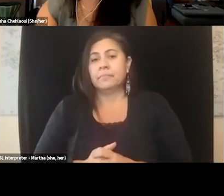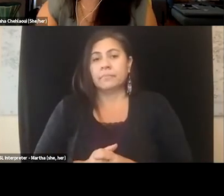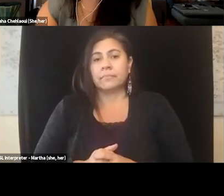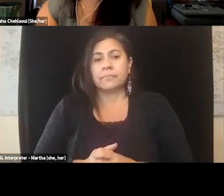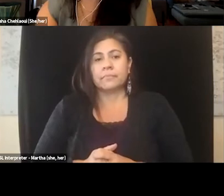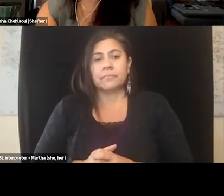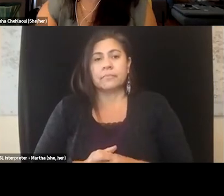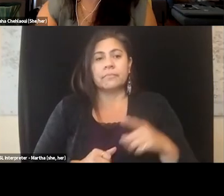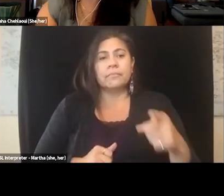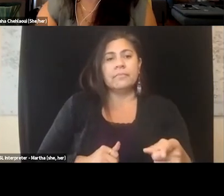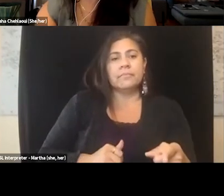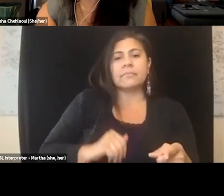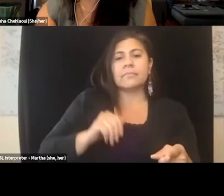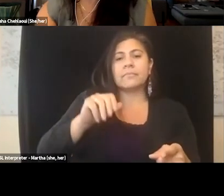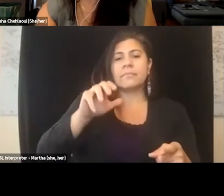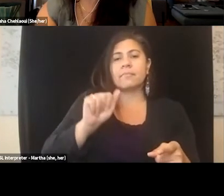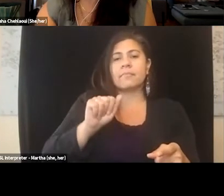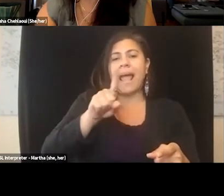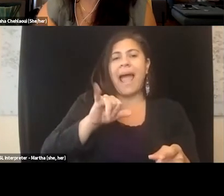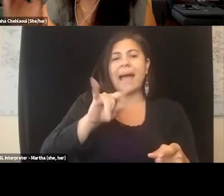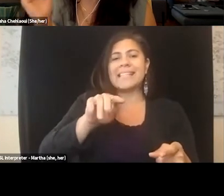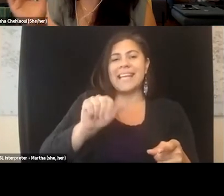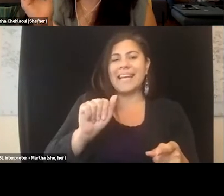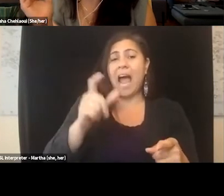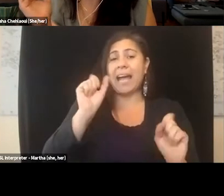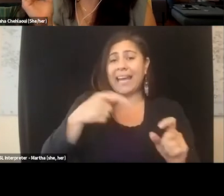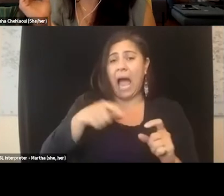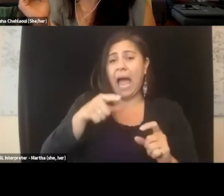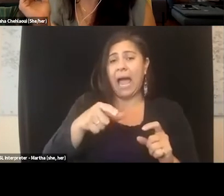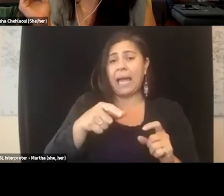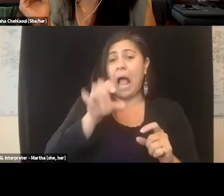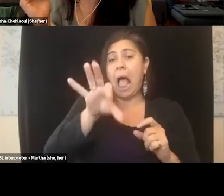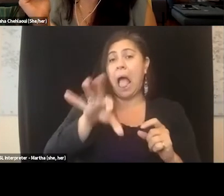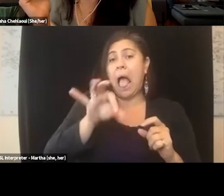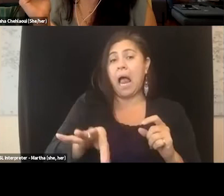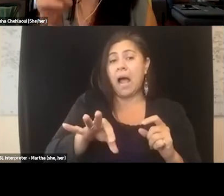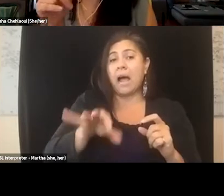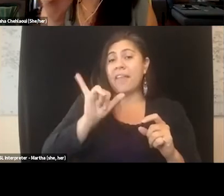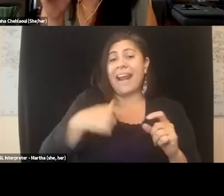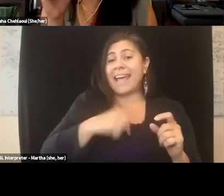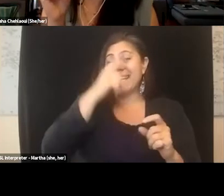Azita, can I shout out some things that I didn't think of in the beginning that are as a direct result of your work?